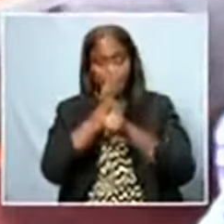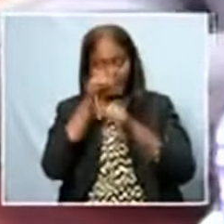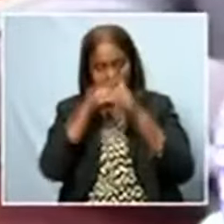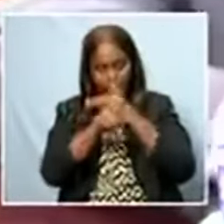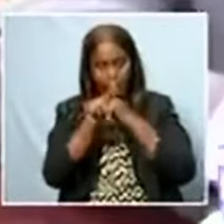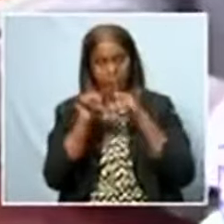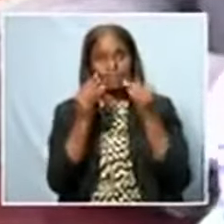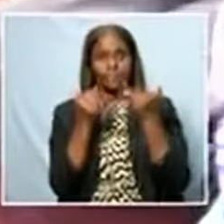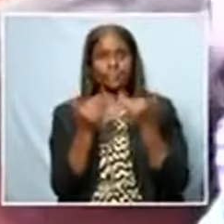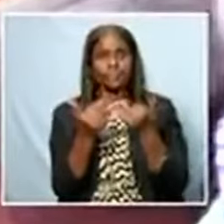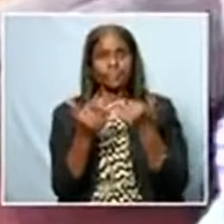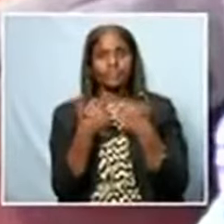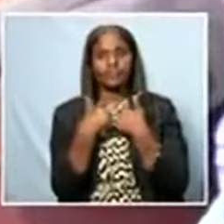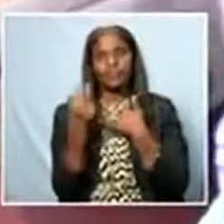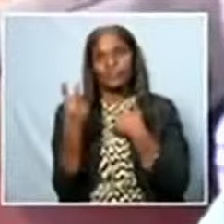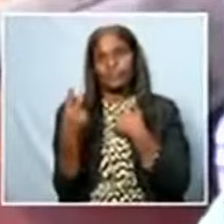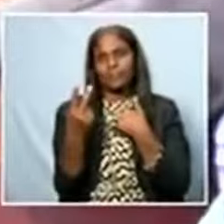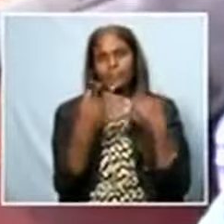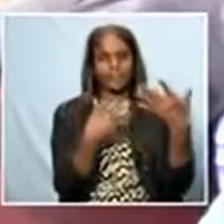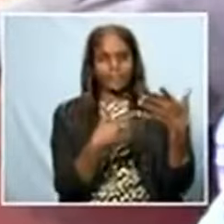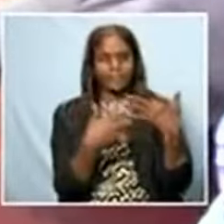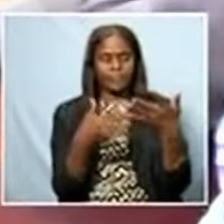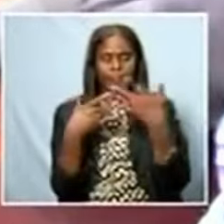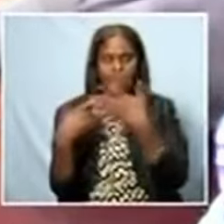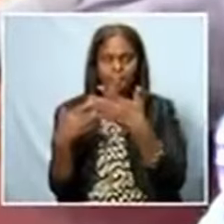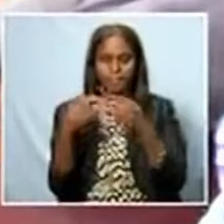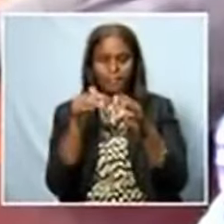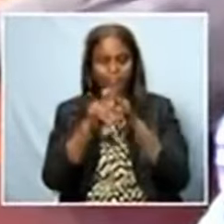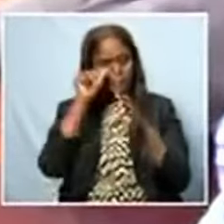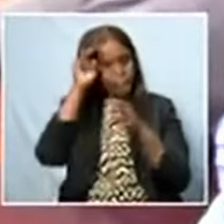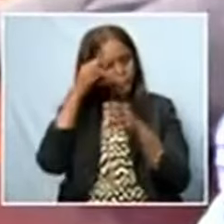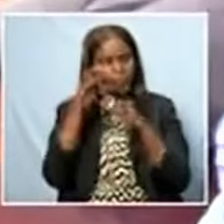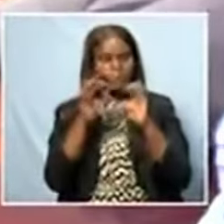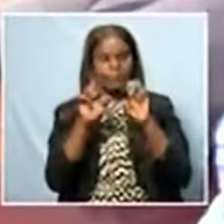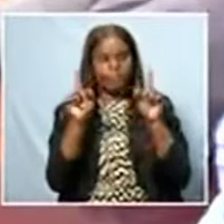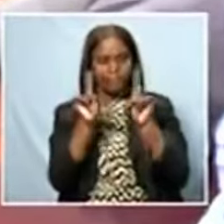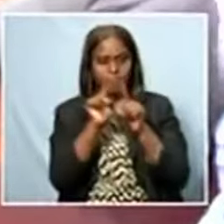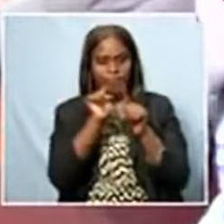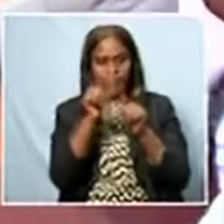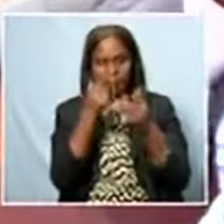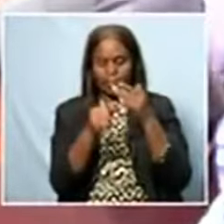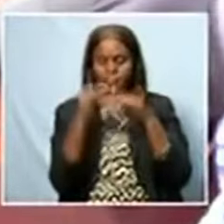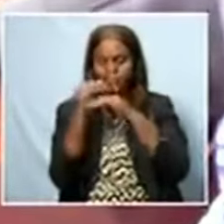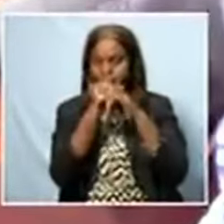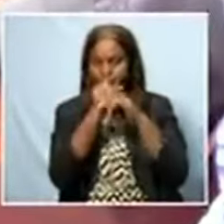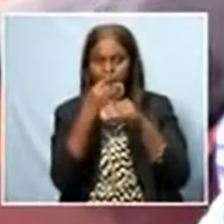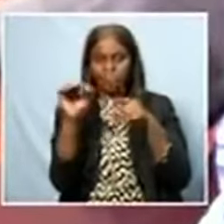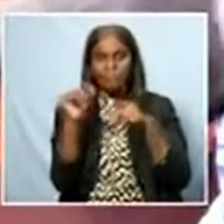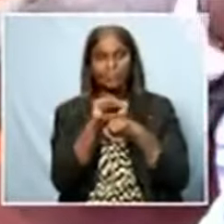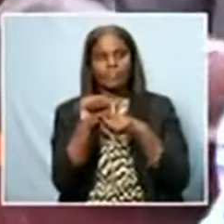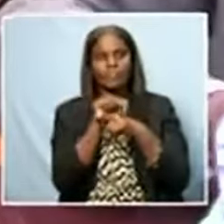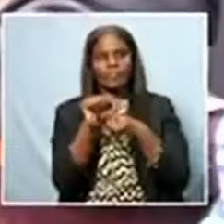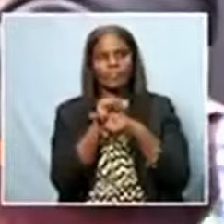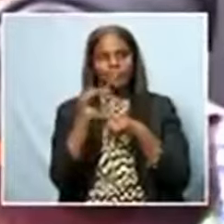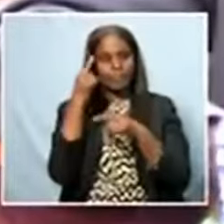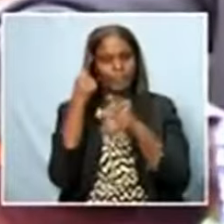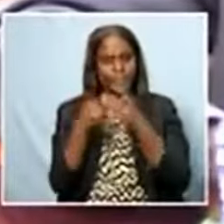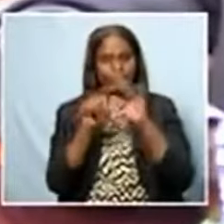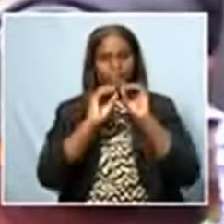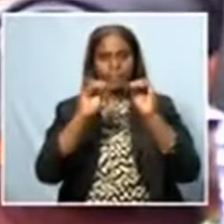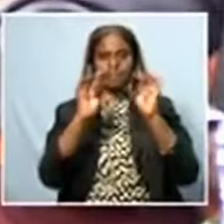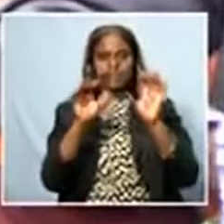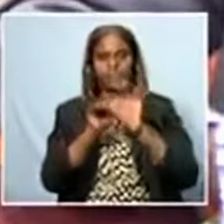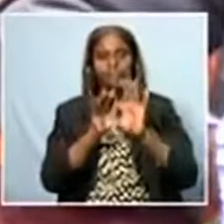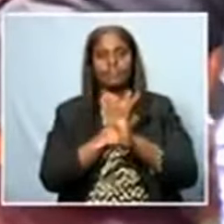Currently, there are 2 documents in the Ministry of Education. It's called the Standards of Practice for the teachers